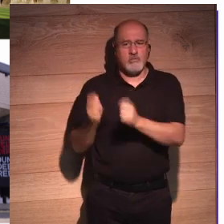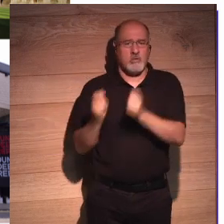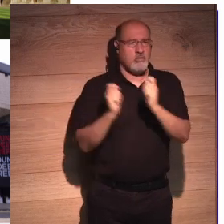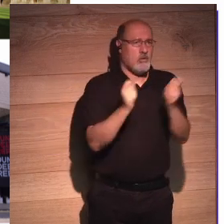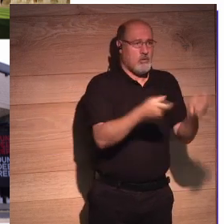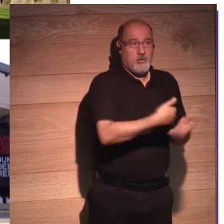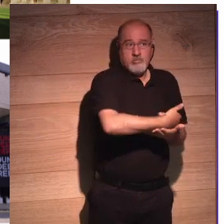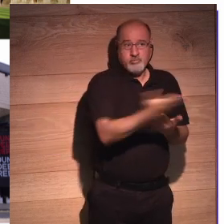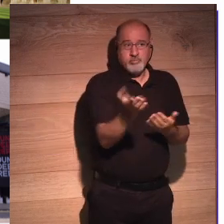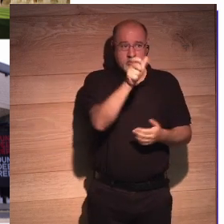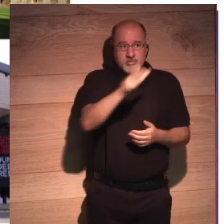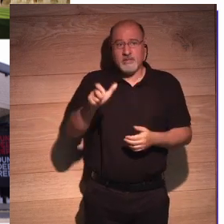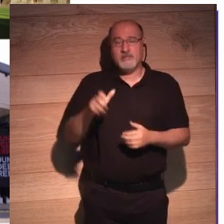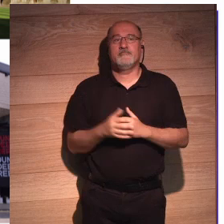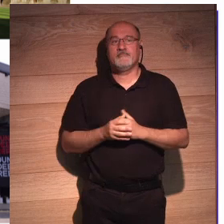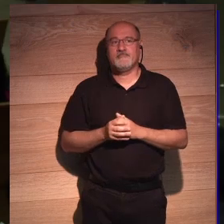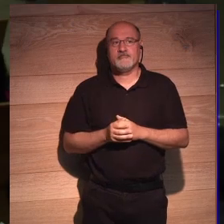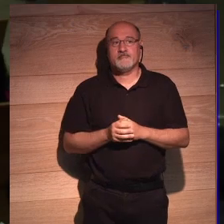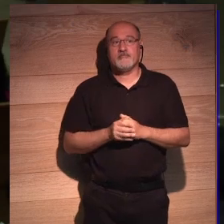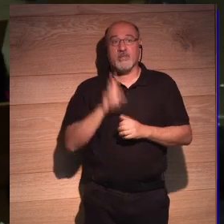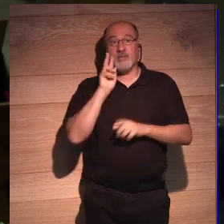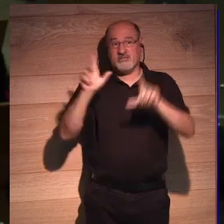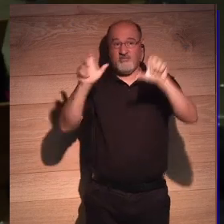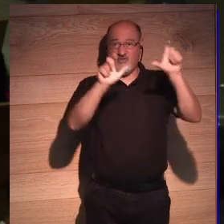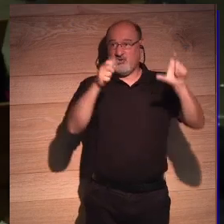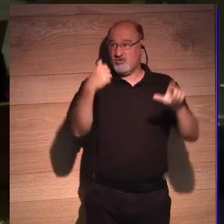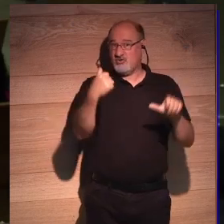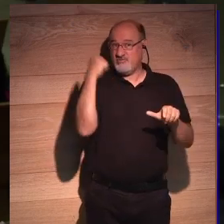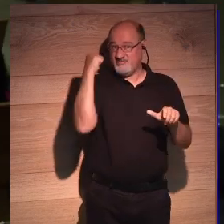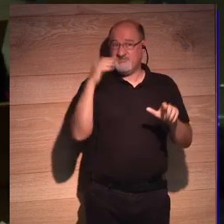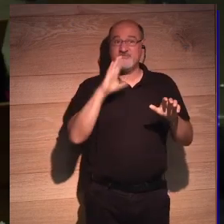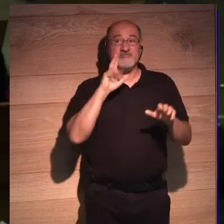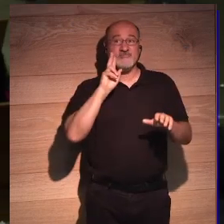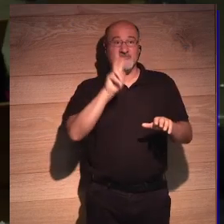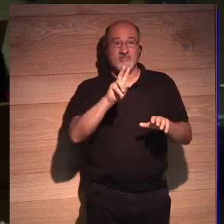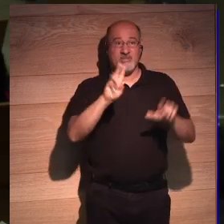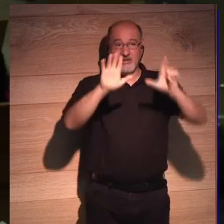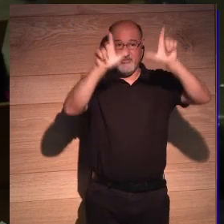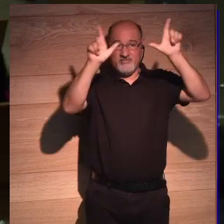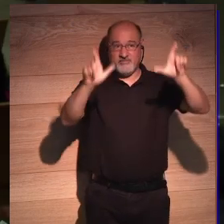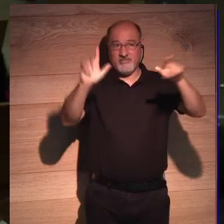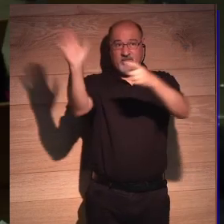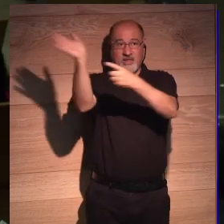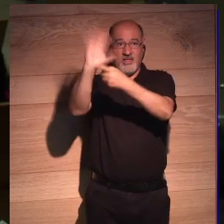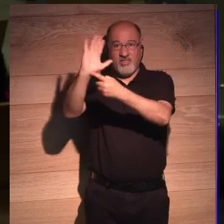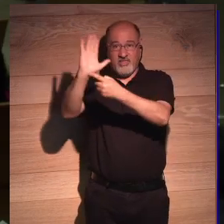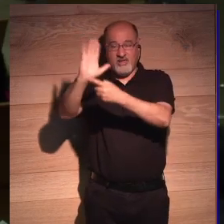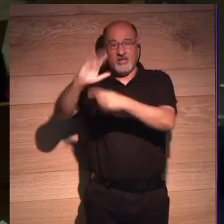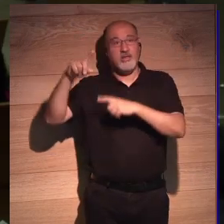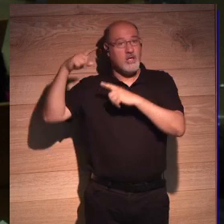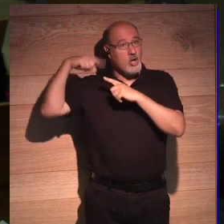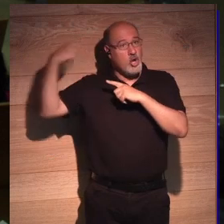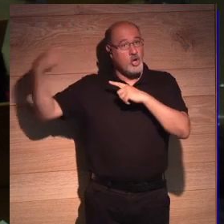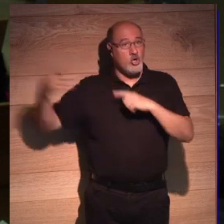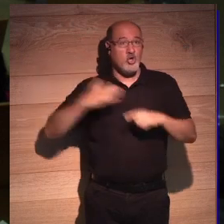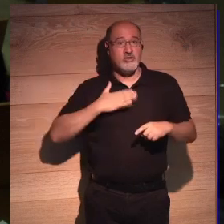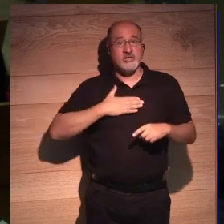some snapshots here. We went to Picture House in London, Piccadilly Circus. We ran a VR festival there.